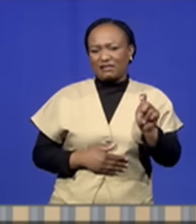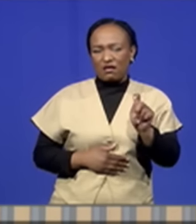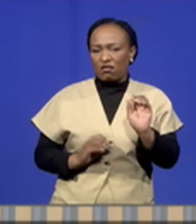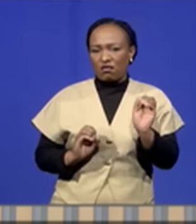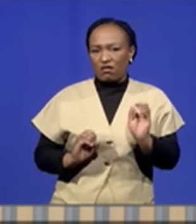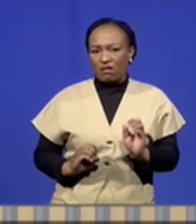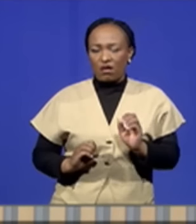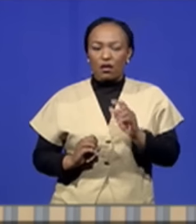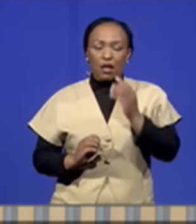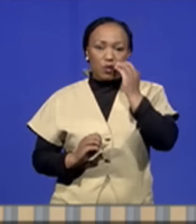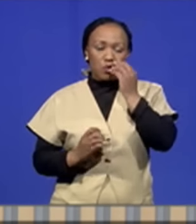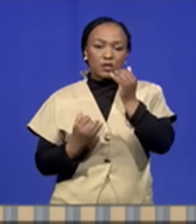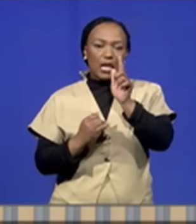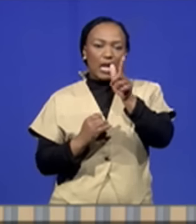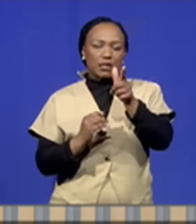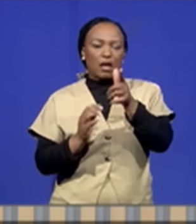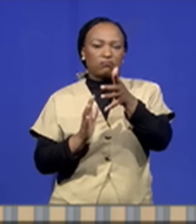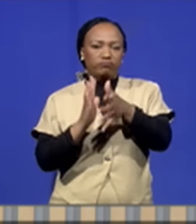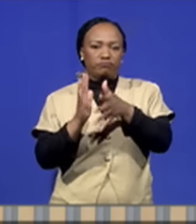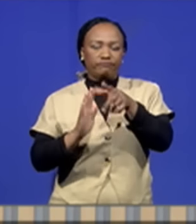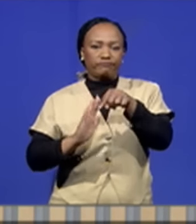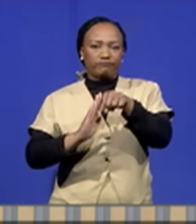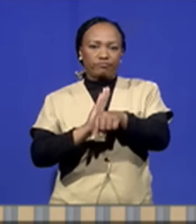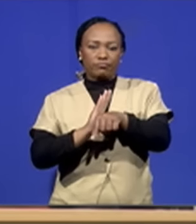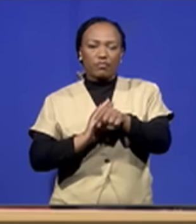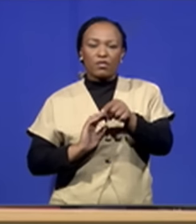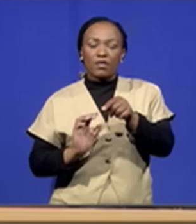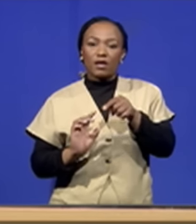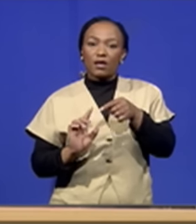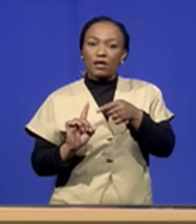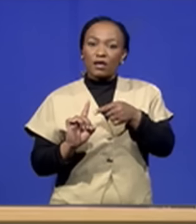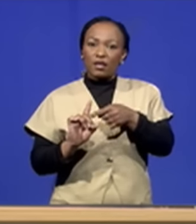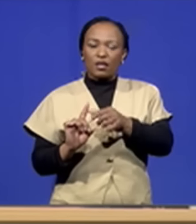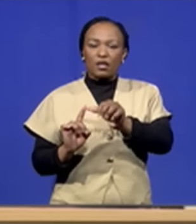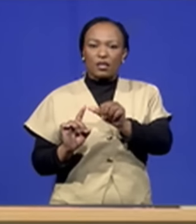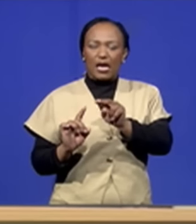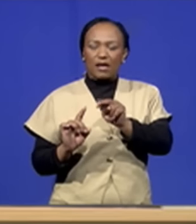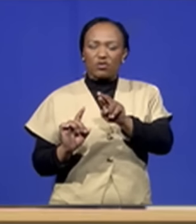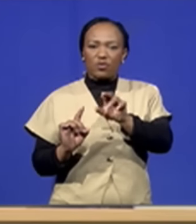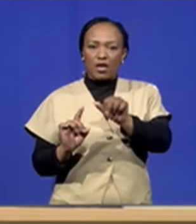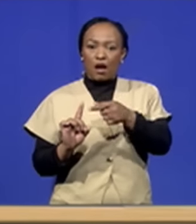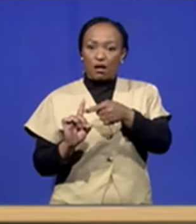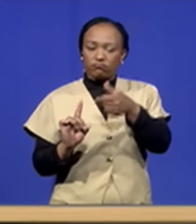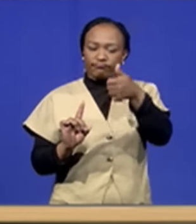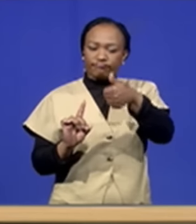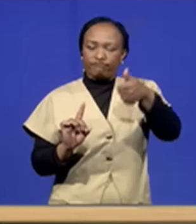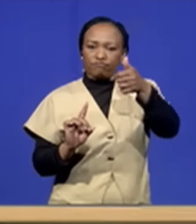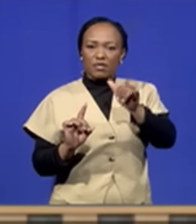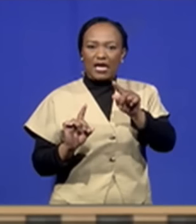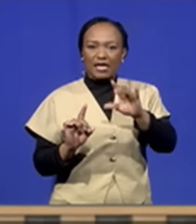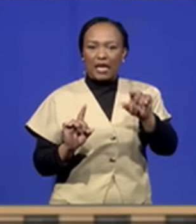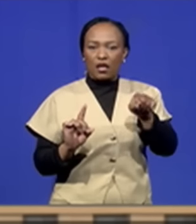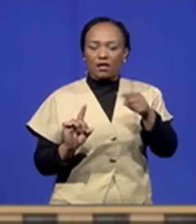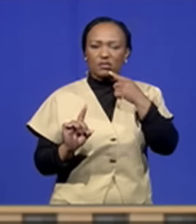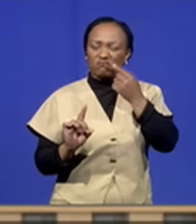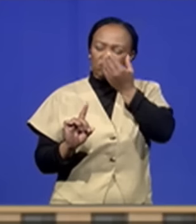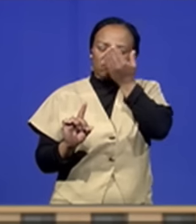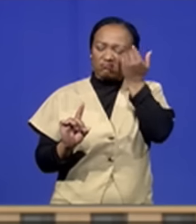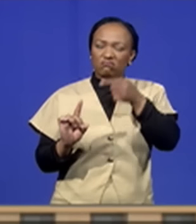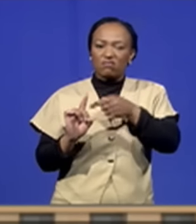Mo kgasong eno re utlwa fa pego ya mookamedi wa maloba wa IDEC Andrea Johnson ya gore o ne a sa itse gore IDEC e